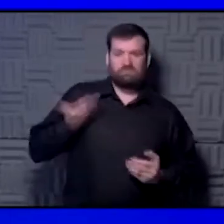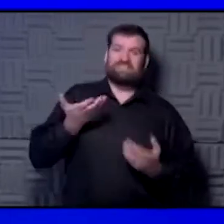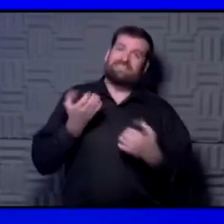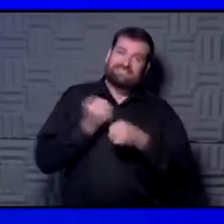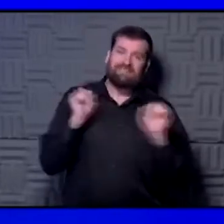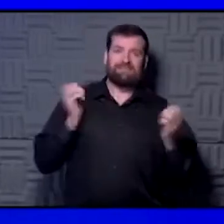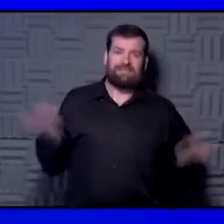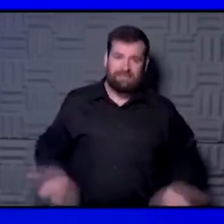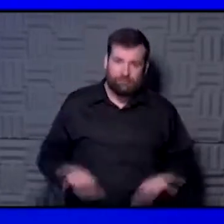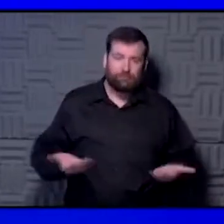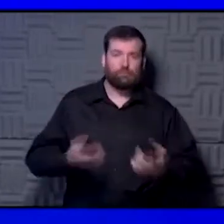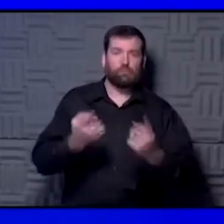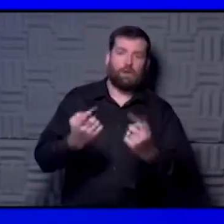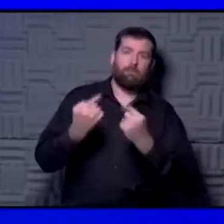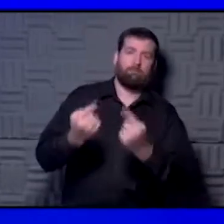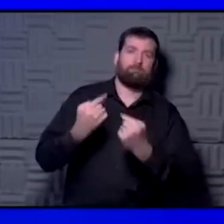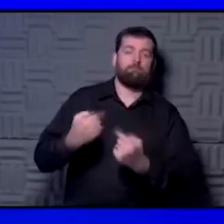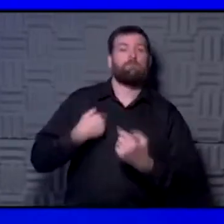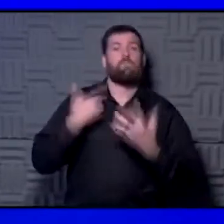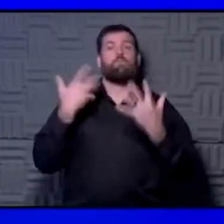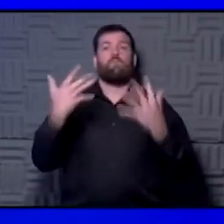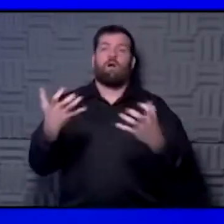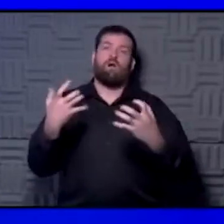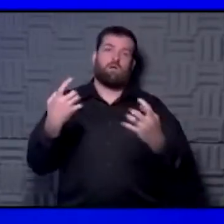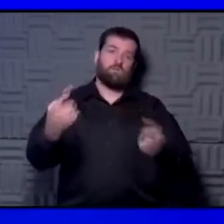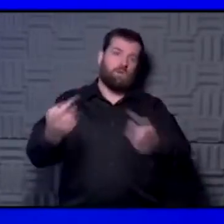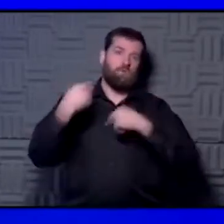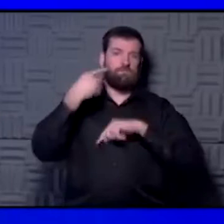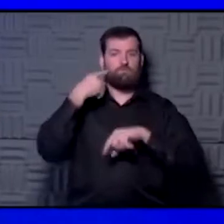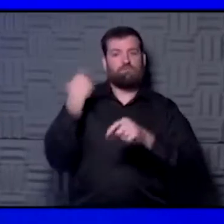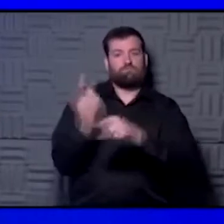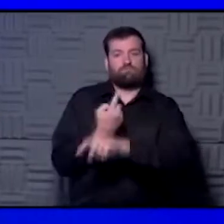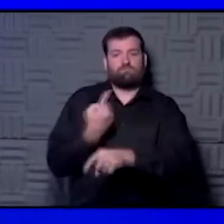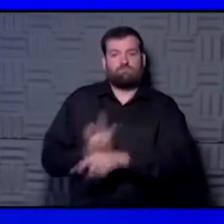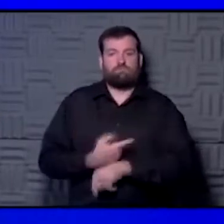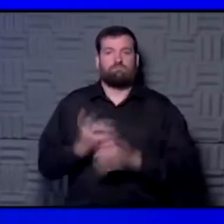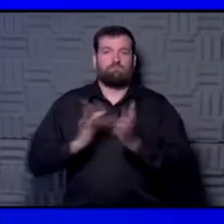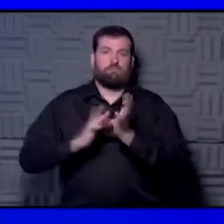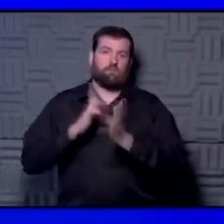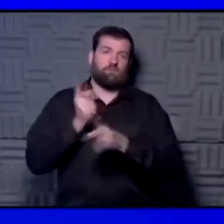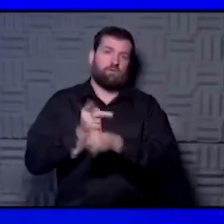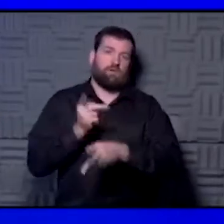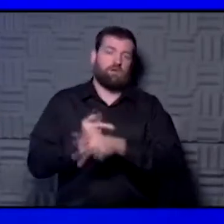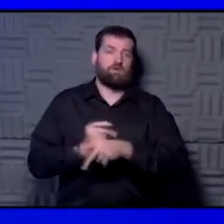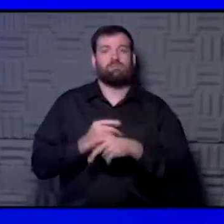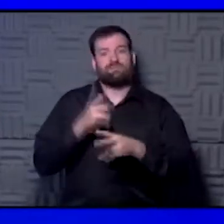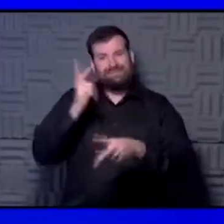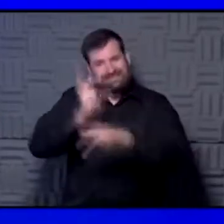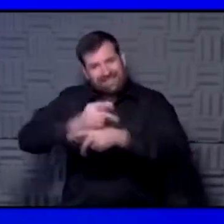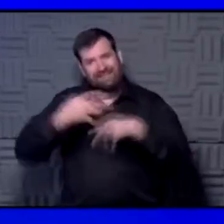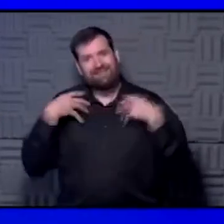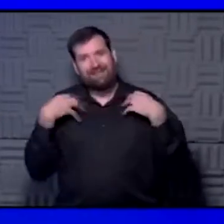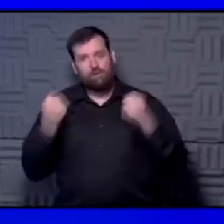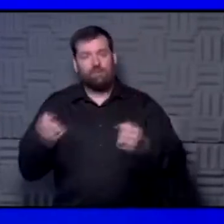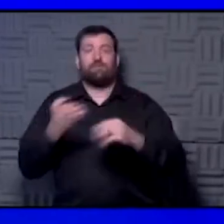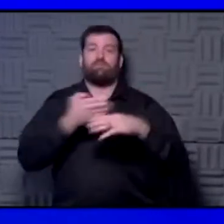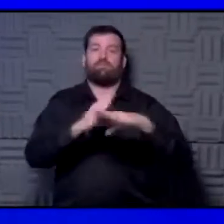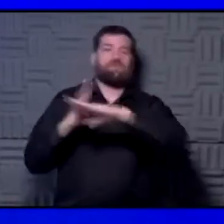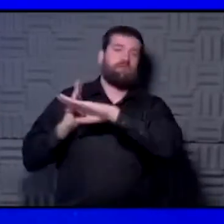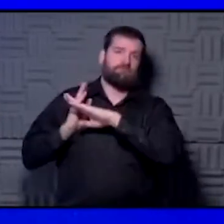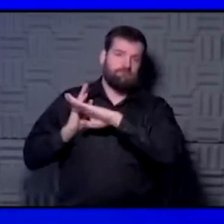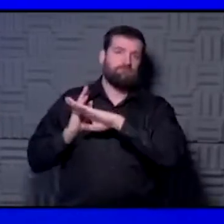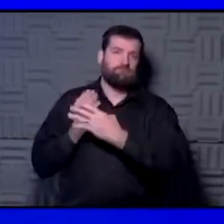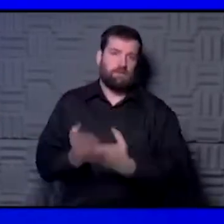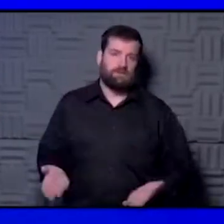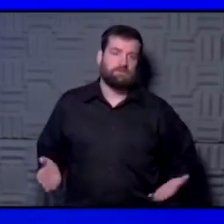safe here to come here, and we want everybody to come here for their routine medical care to stay healthy and do those preventative things. So it's really difficult